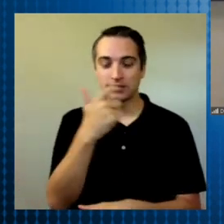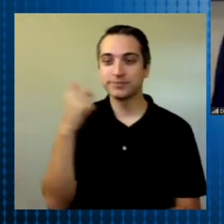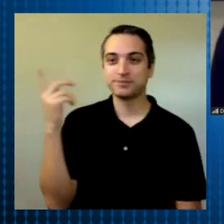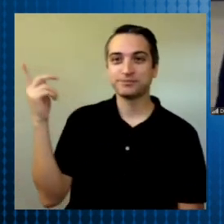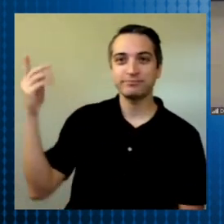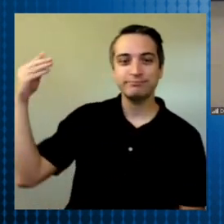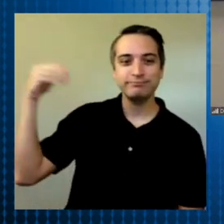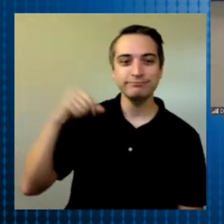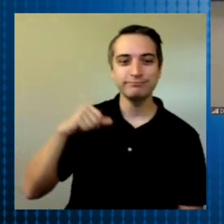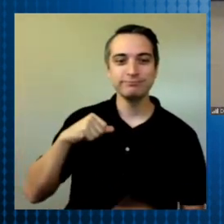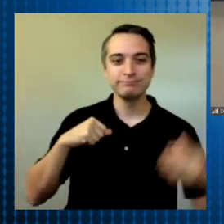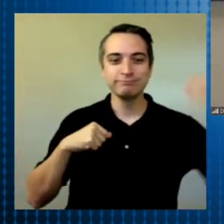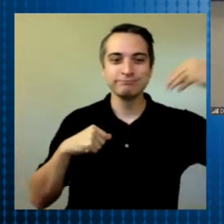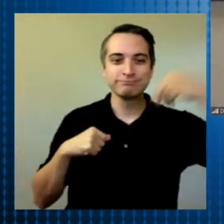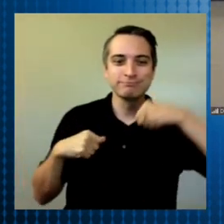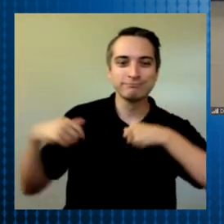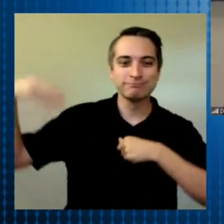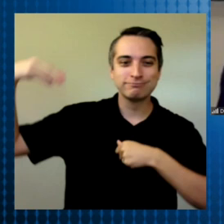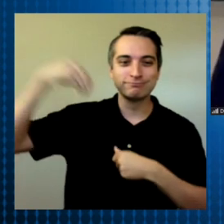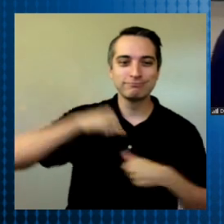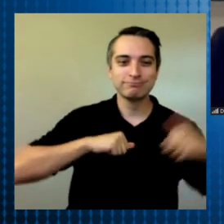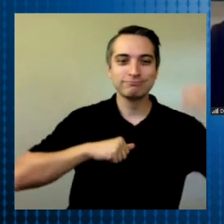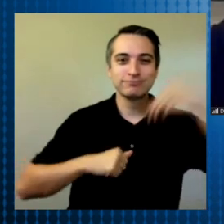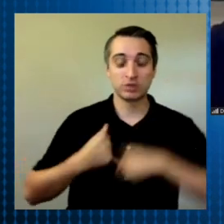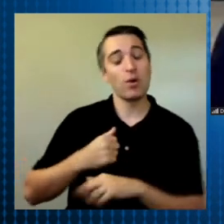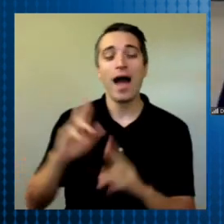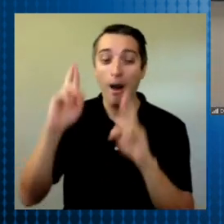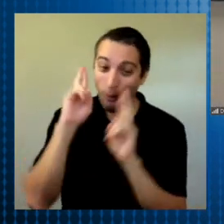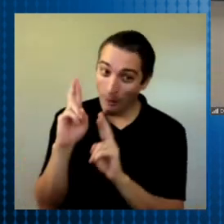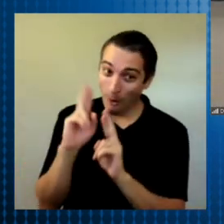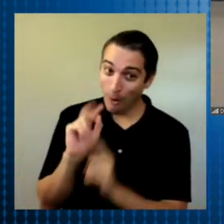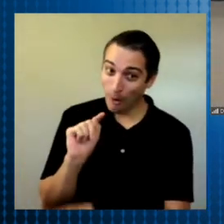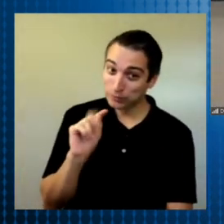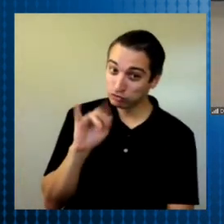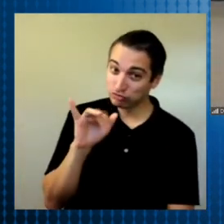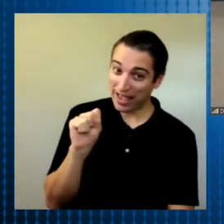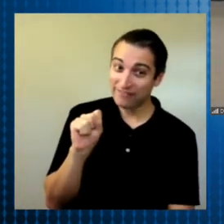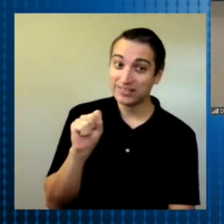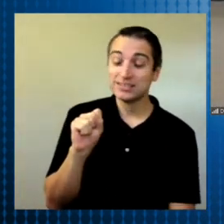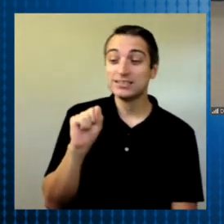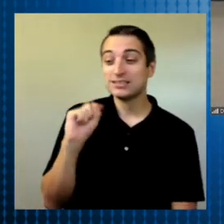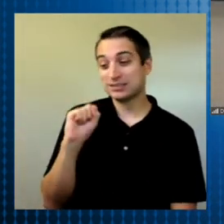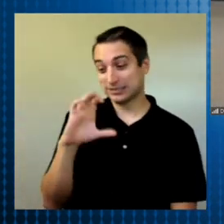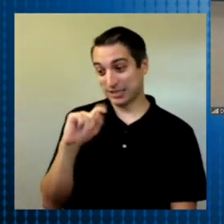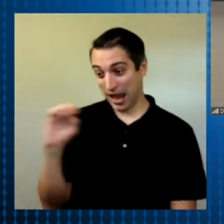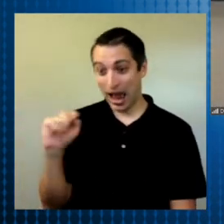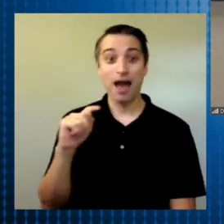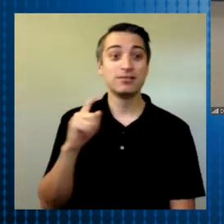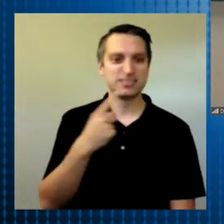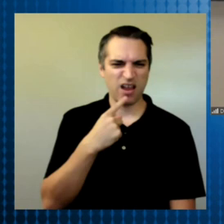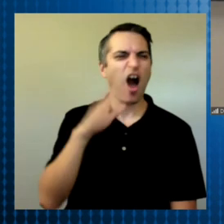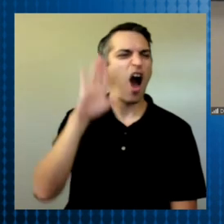said, you know, McDonald's, listen, I enjoy your product. You helped a few black folk here and there. Here's what I'm going to do. I'm going to come in for the